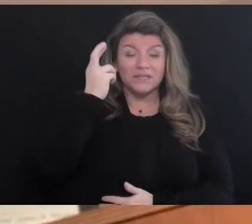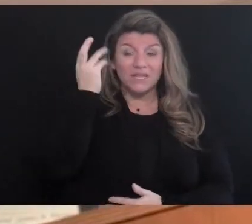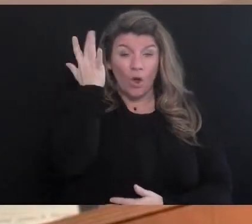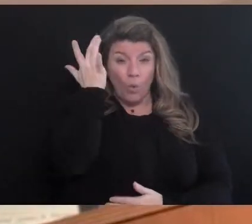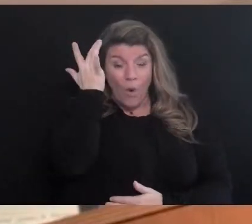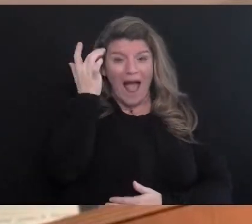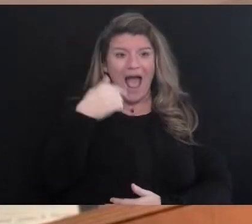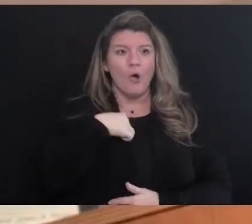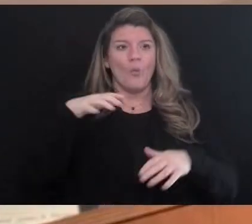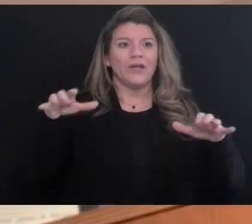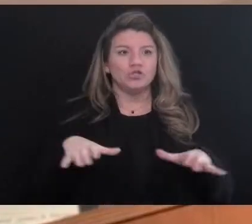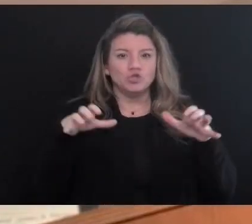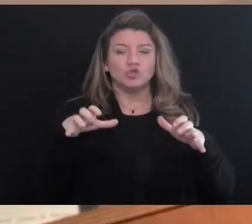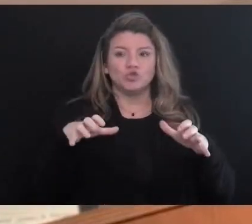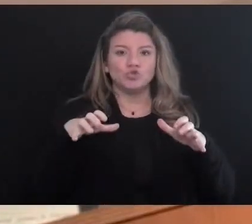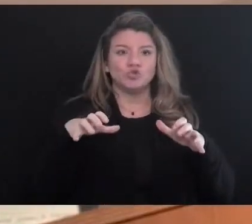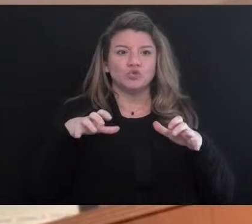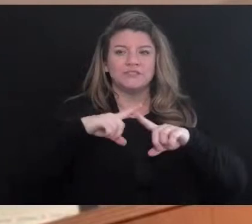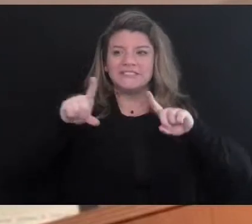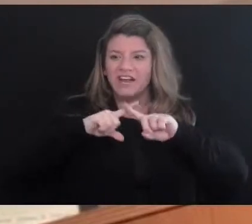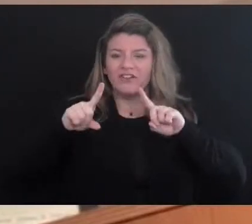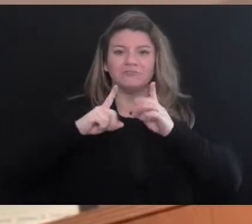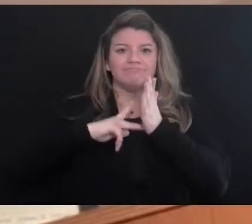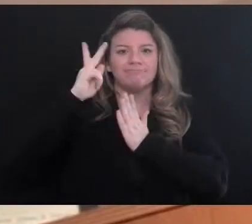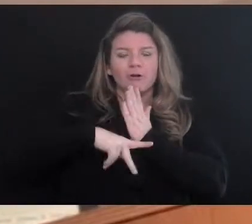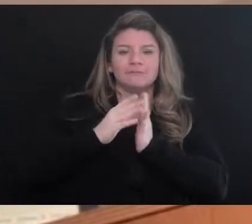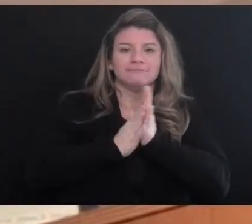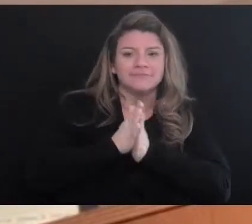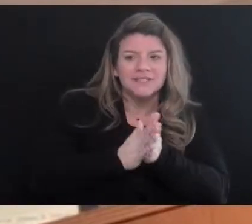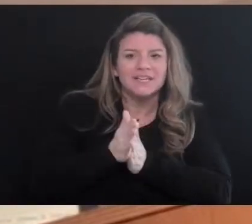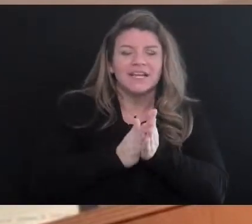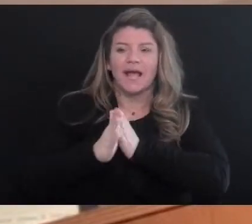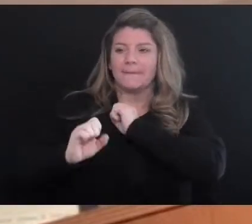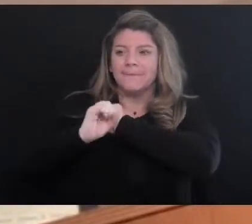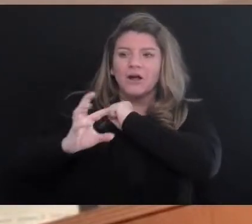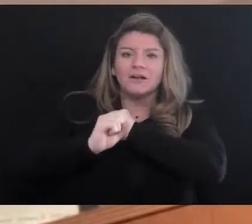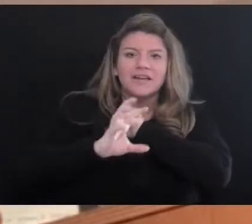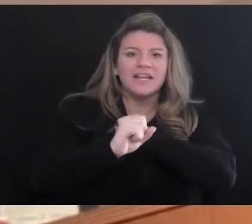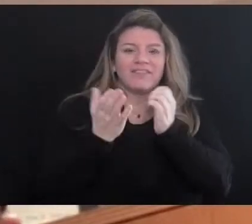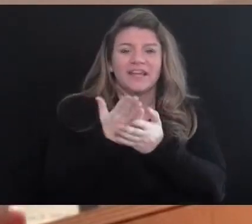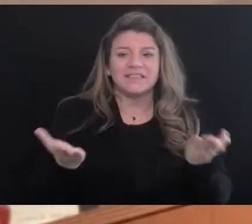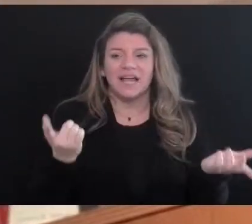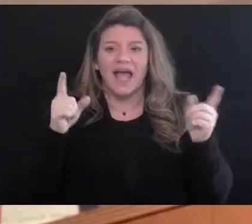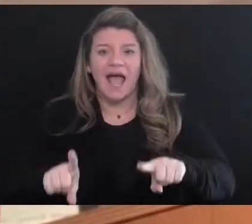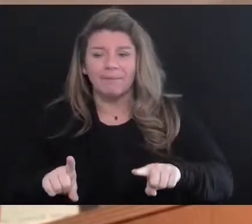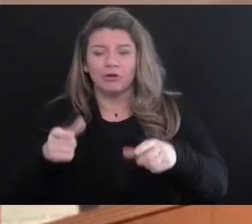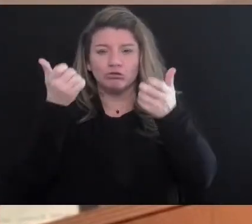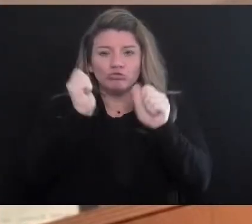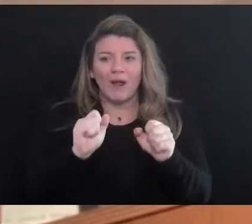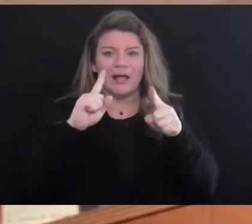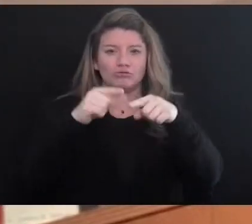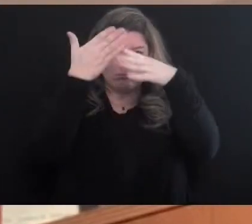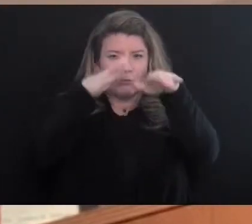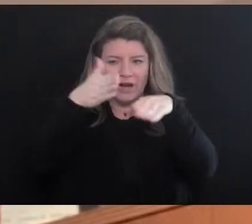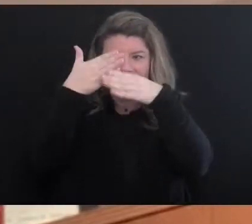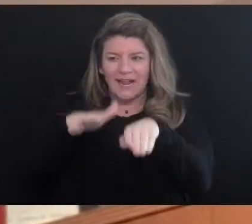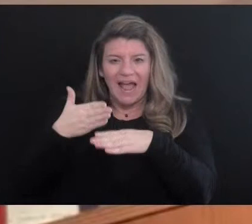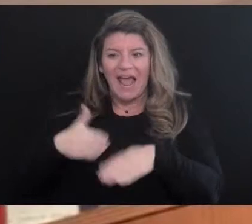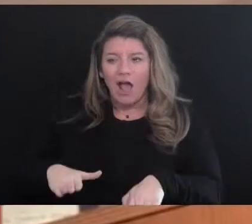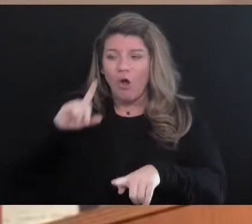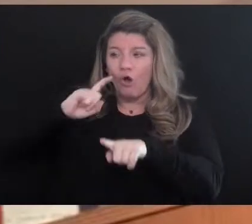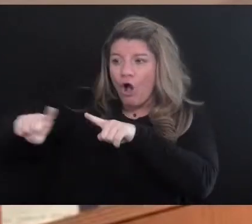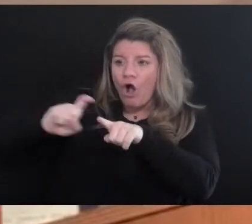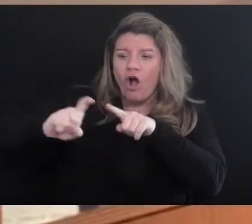do these various incentive programs and marketing programs and ring downs to phones is to make